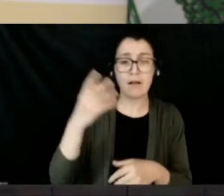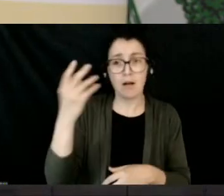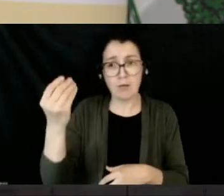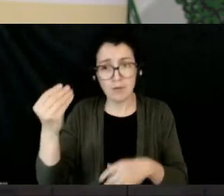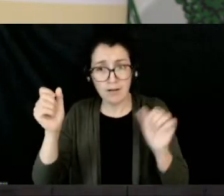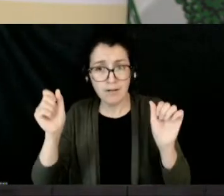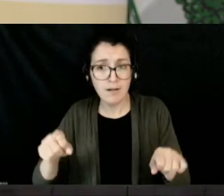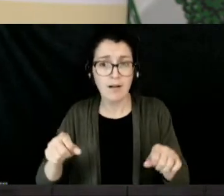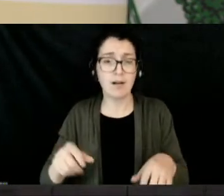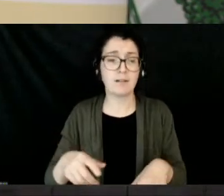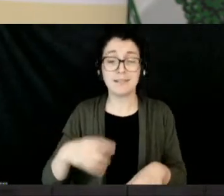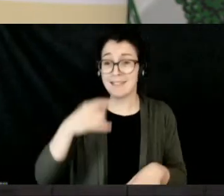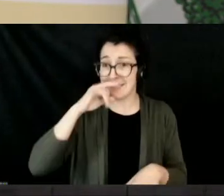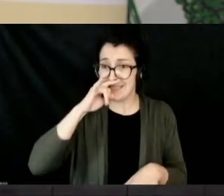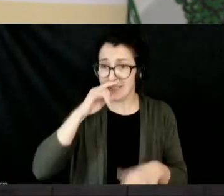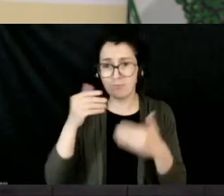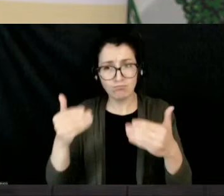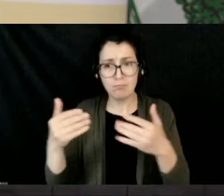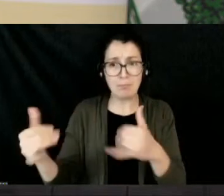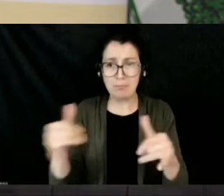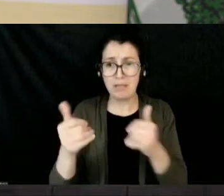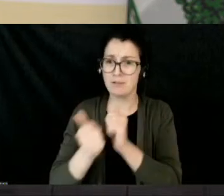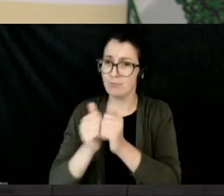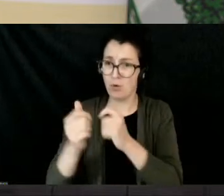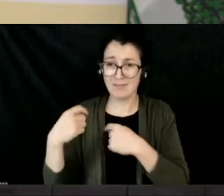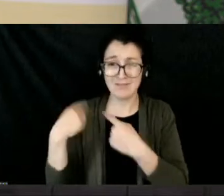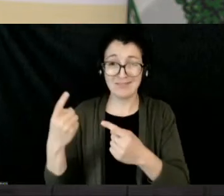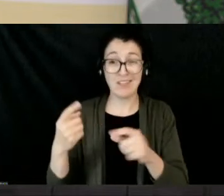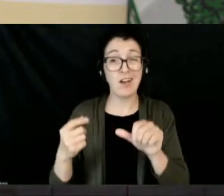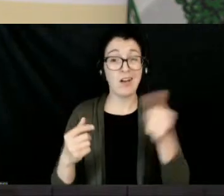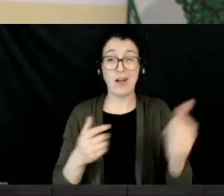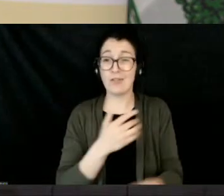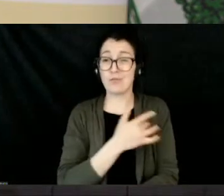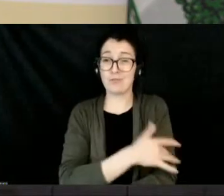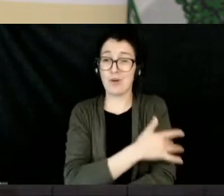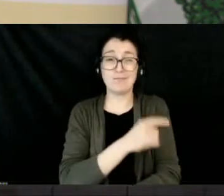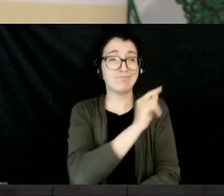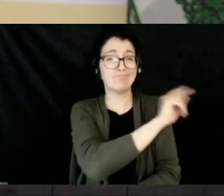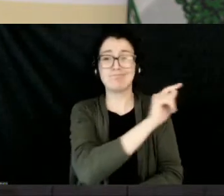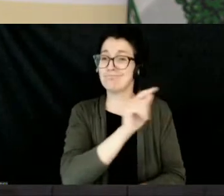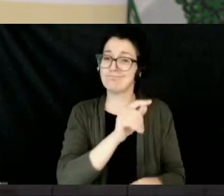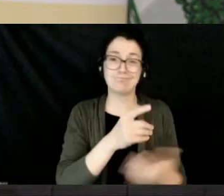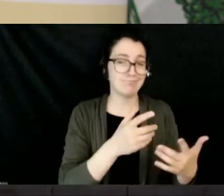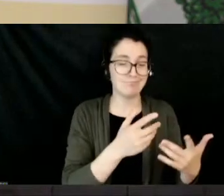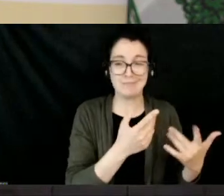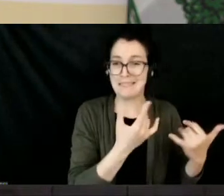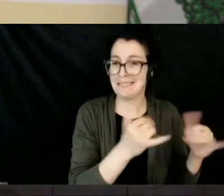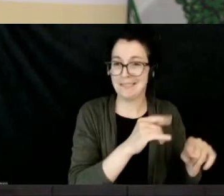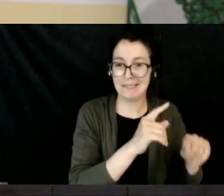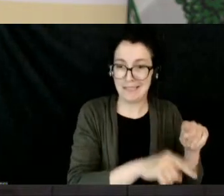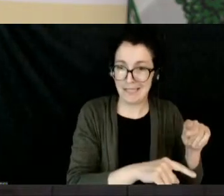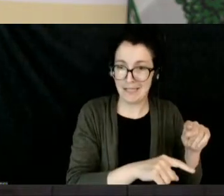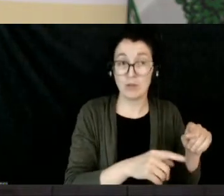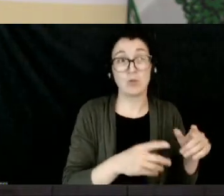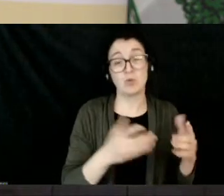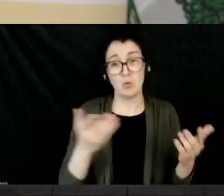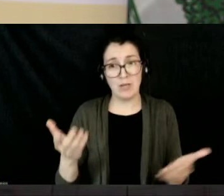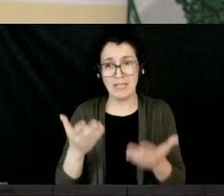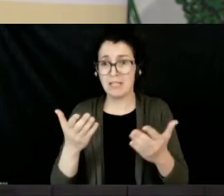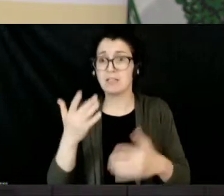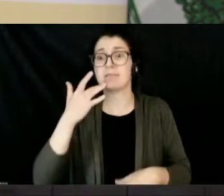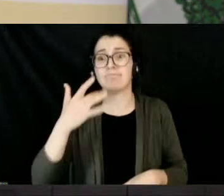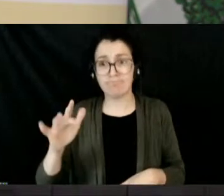play sports. Just a few examples of the minimal disruption that we've had in this